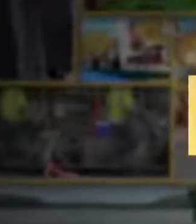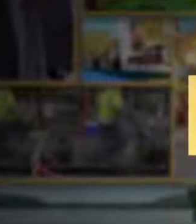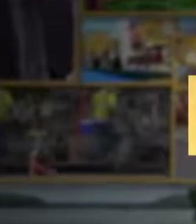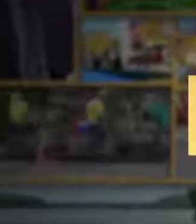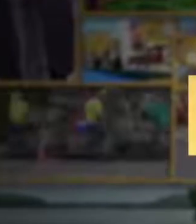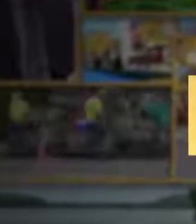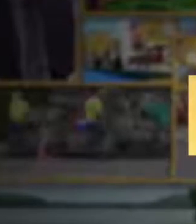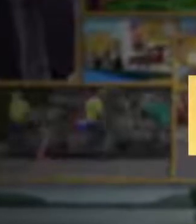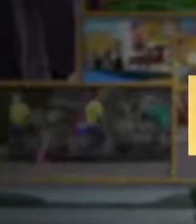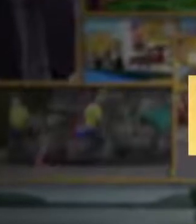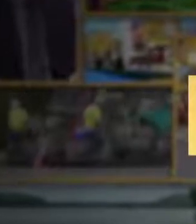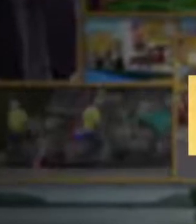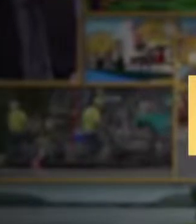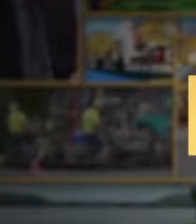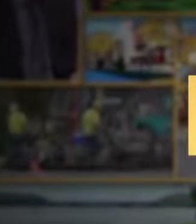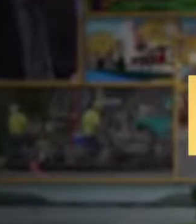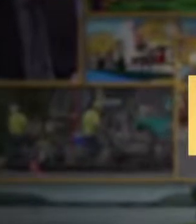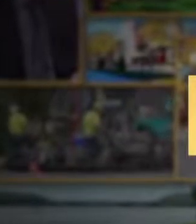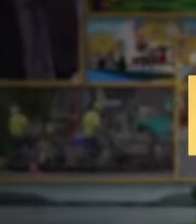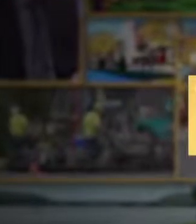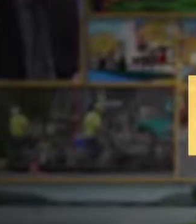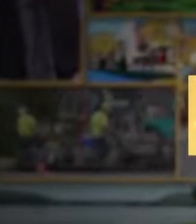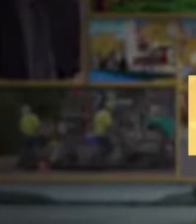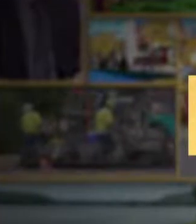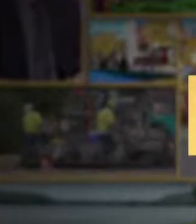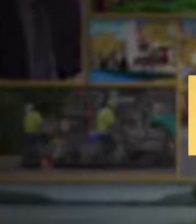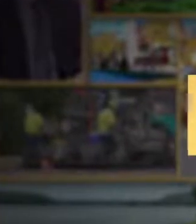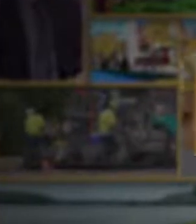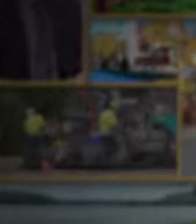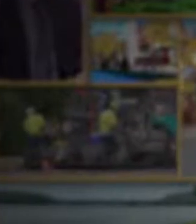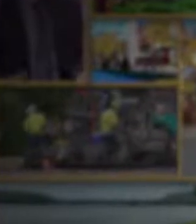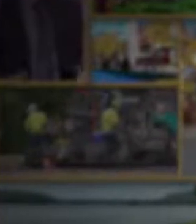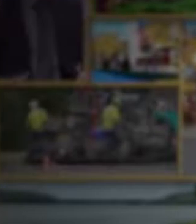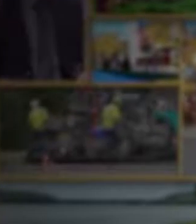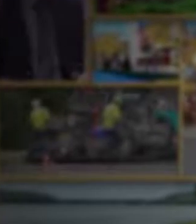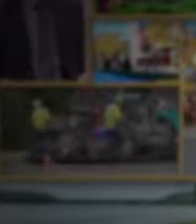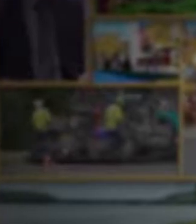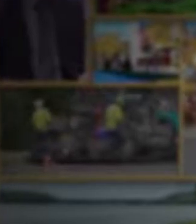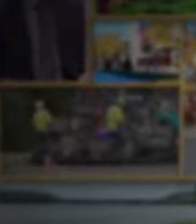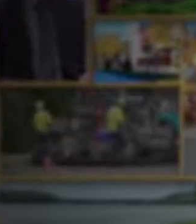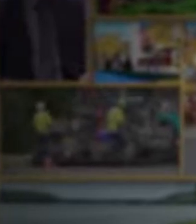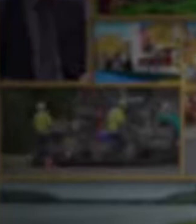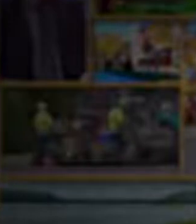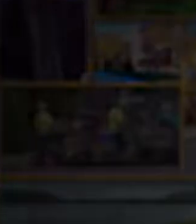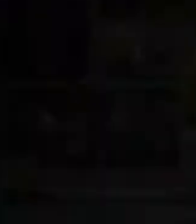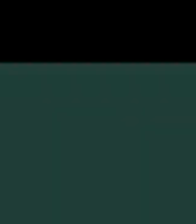by tuning into Inside Pennsylvania Boroughs on Sundays here on PCN.